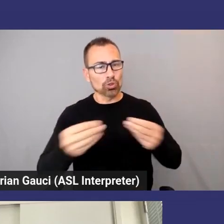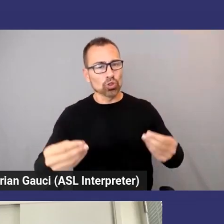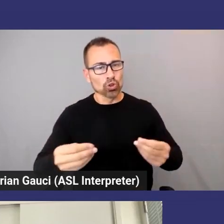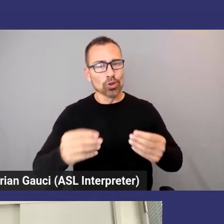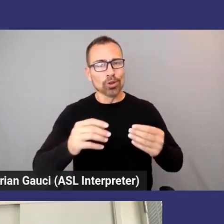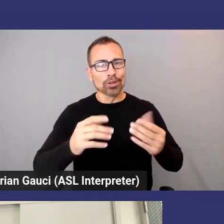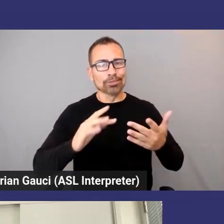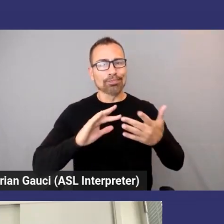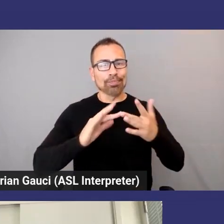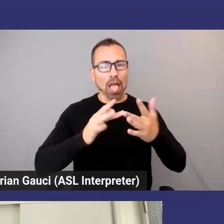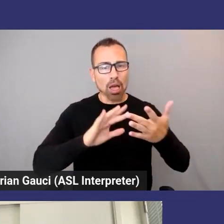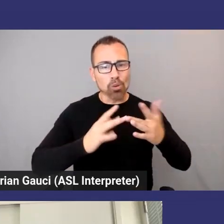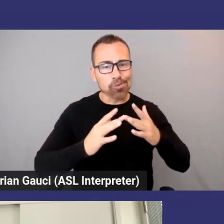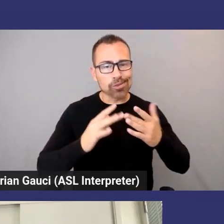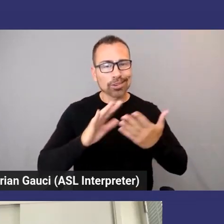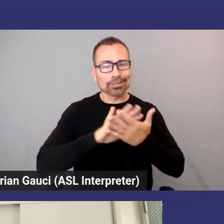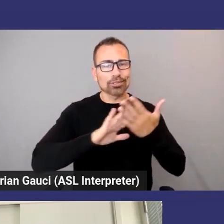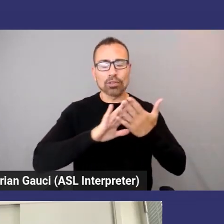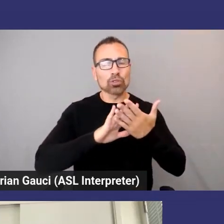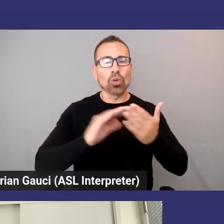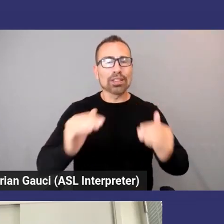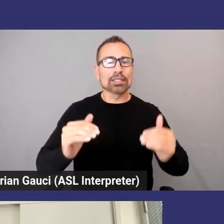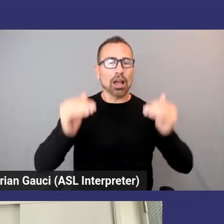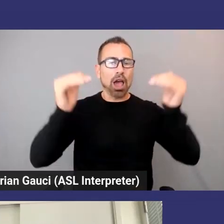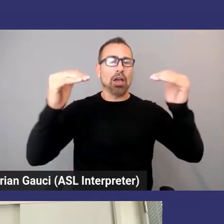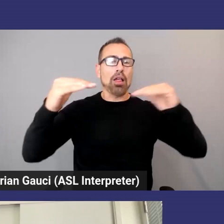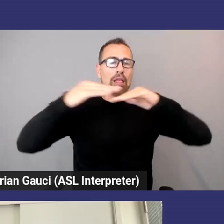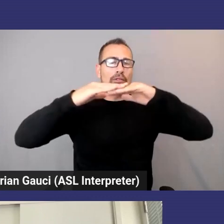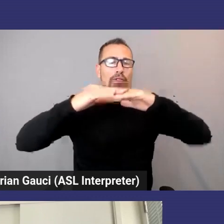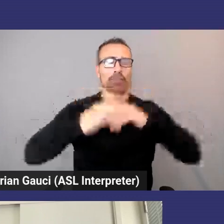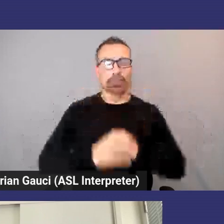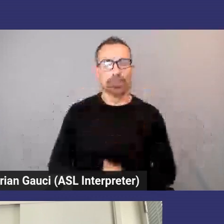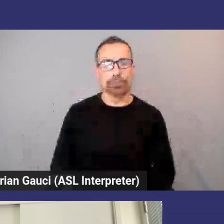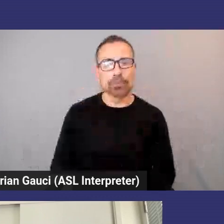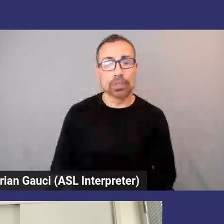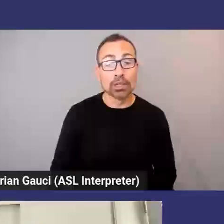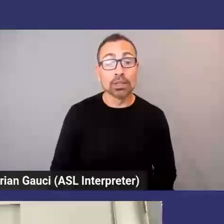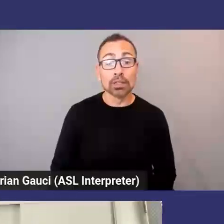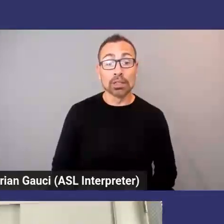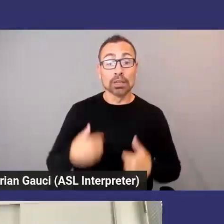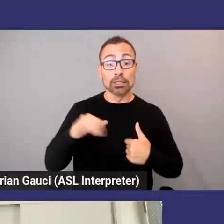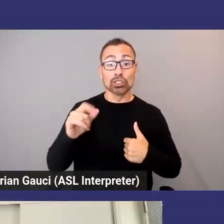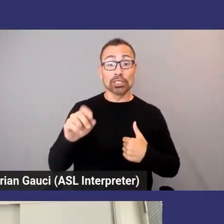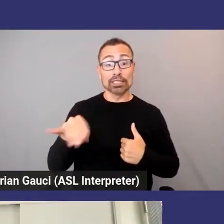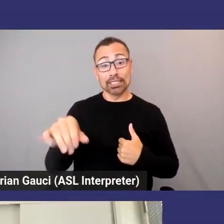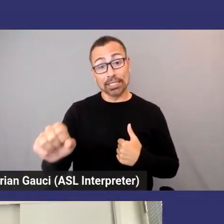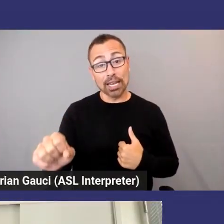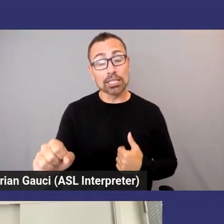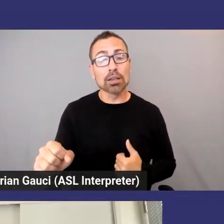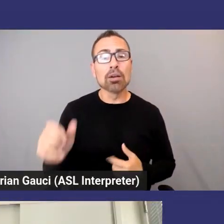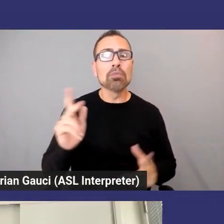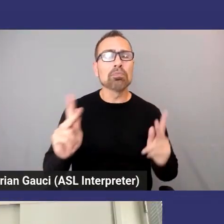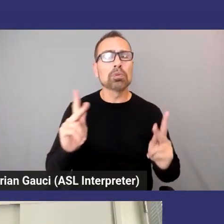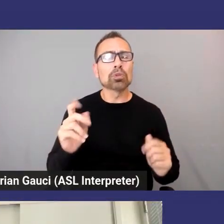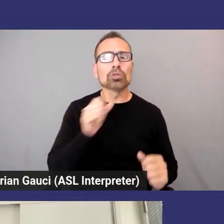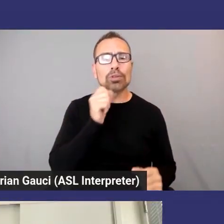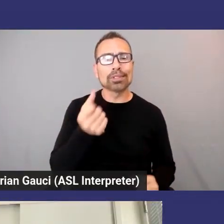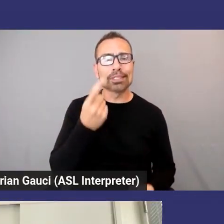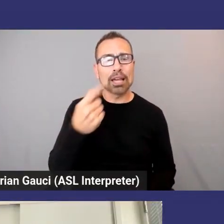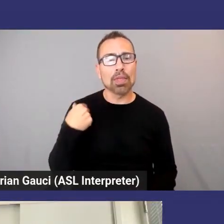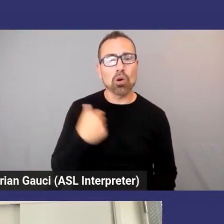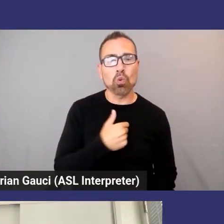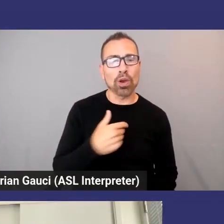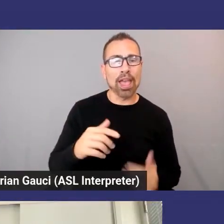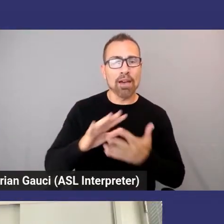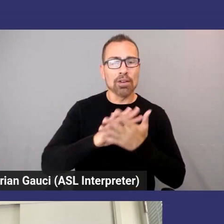you, don't forget, a lot of people that I talk to, it's really funny. A lot of people don't realize that we actually have traffic mirroring as part of